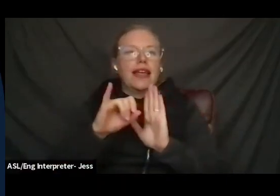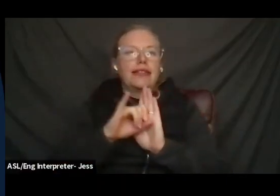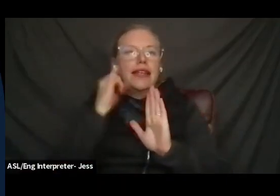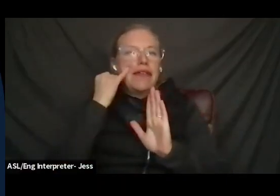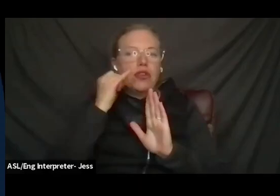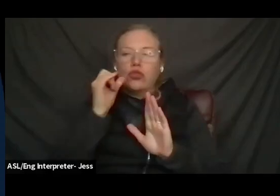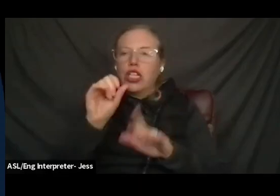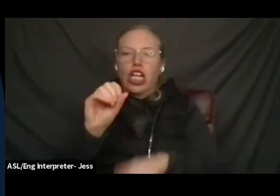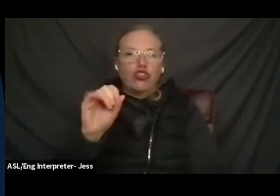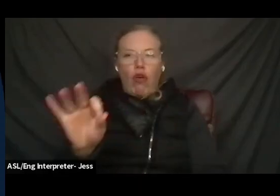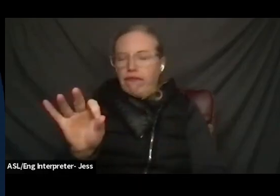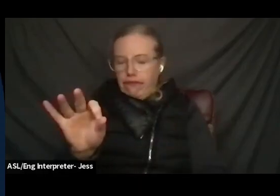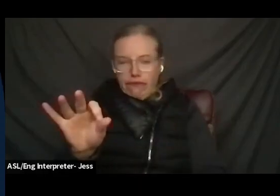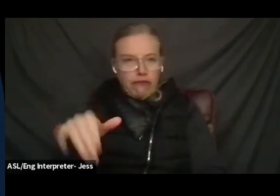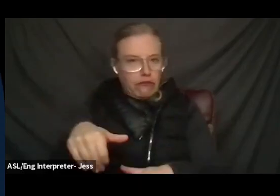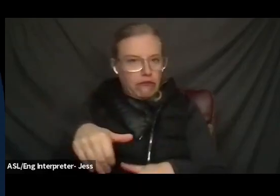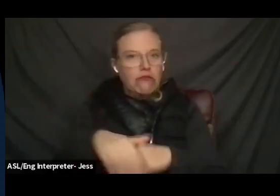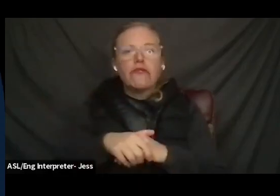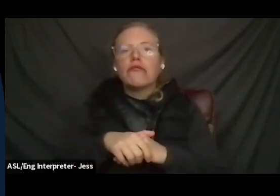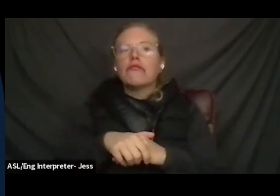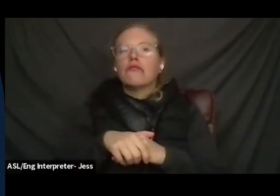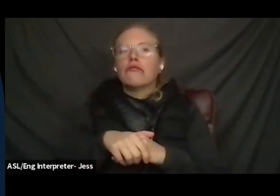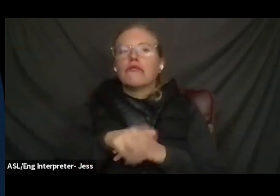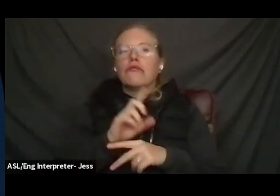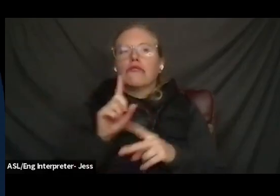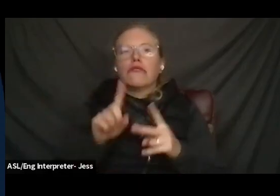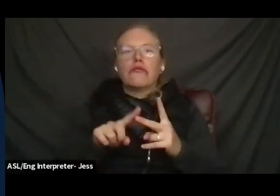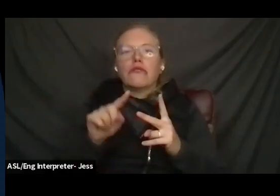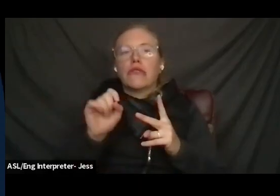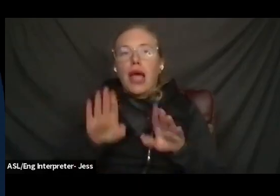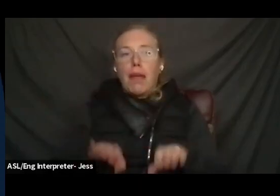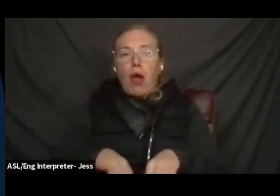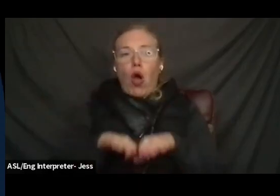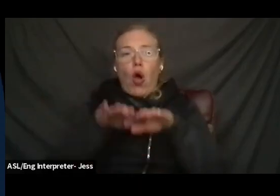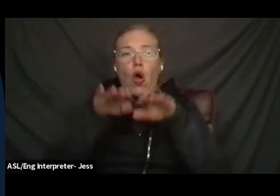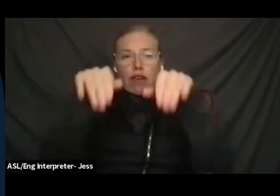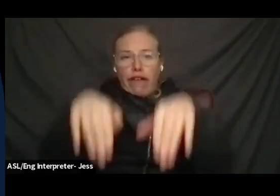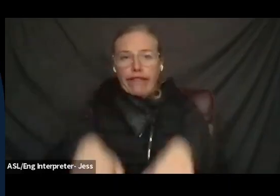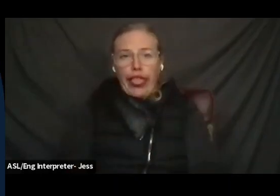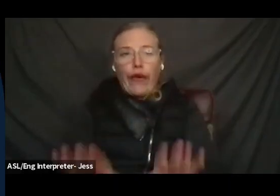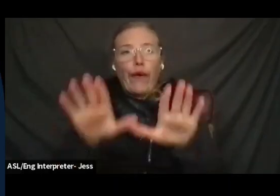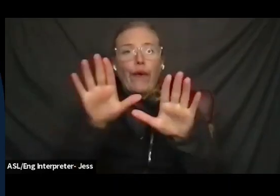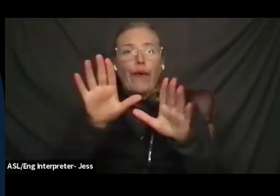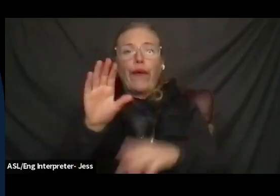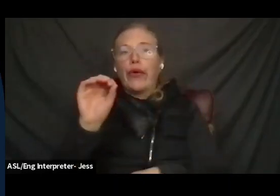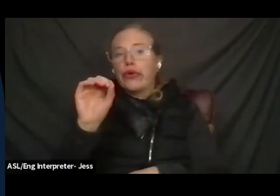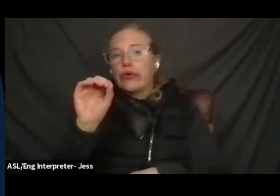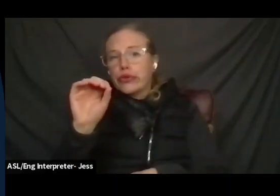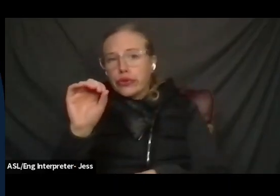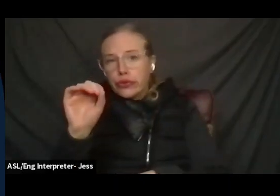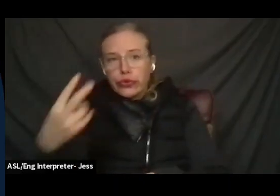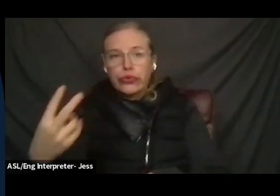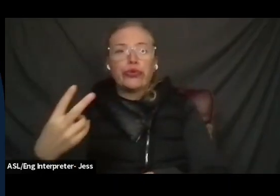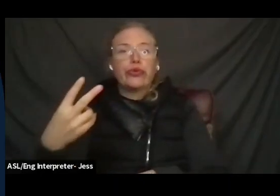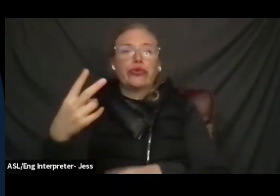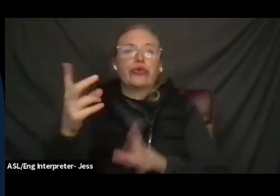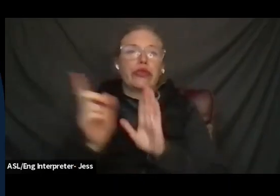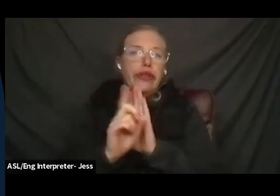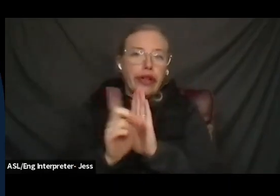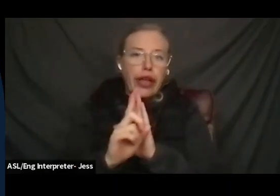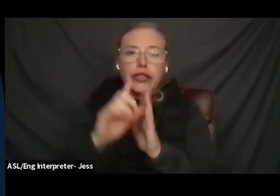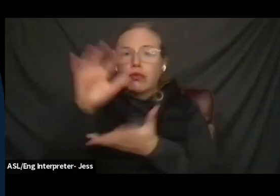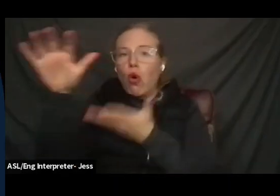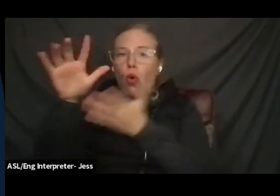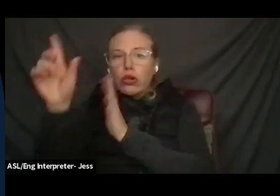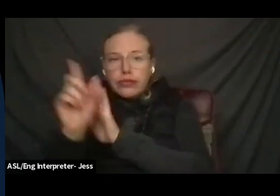doesn't turn off the stove, tub overflow alerts, CO2, smoke alarms, motion